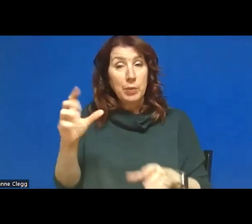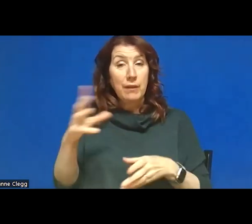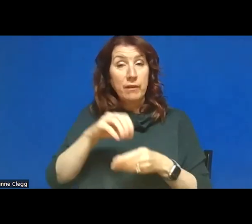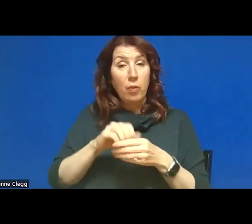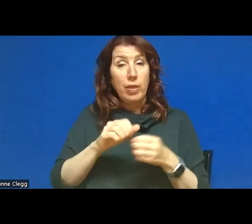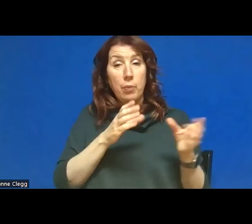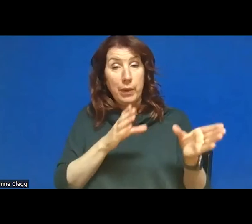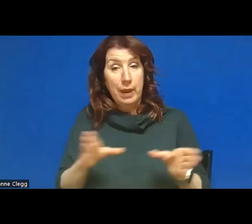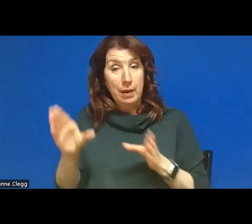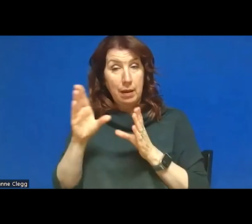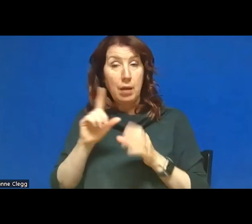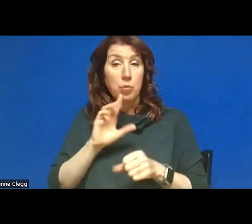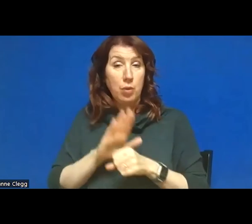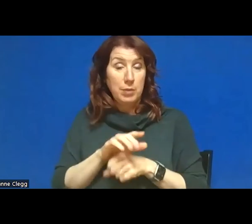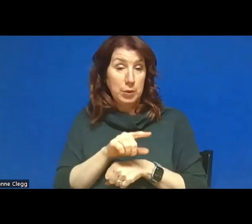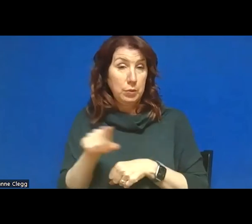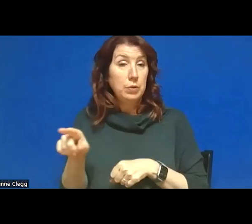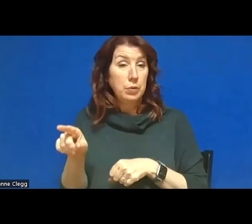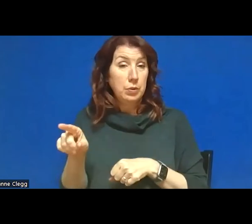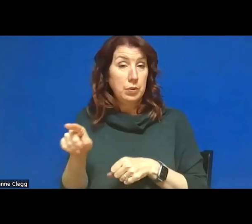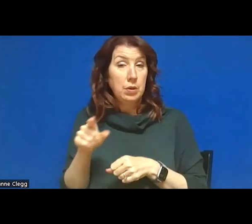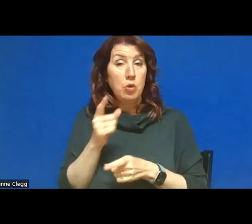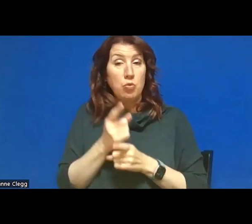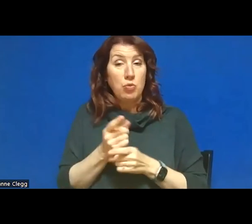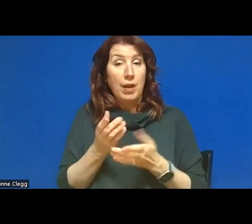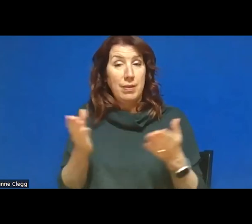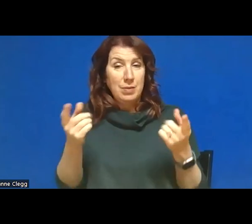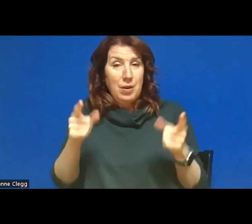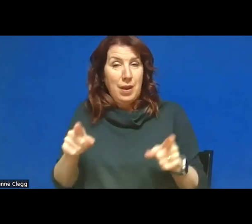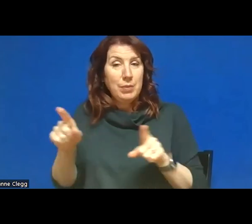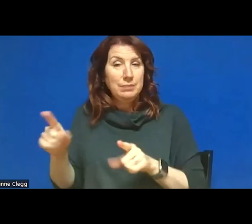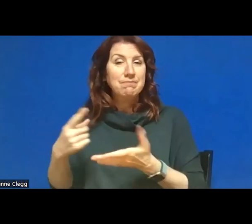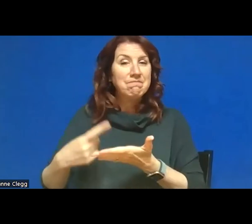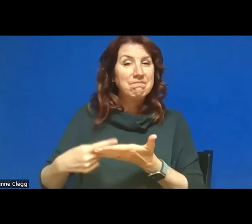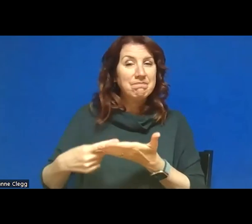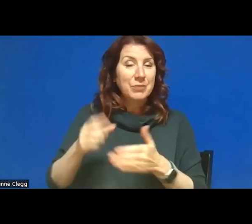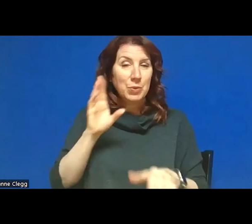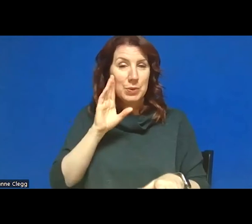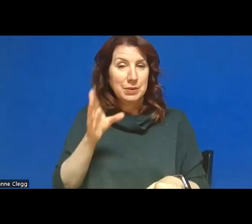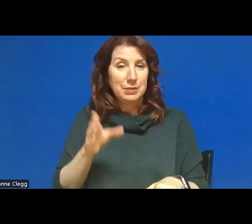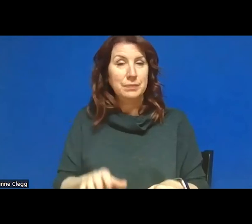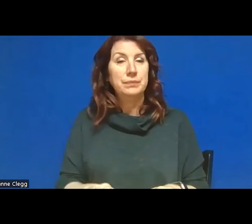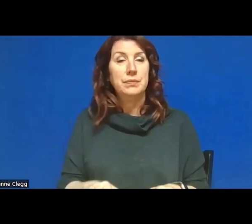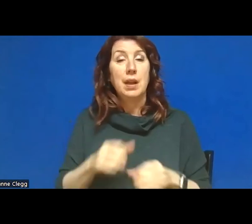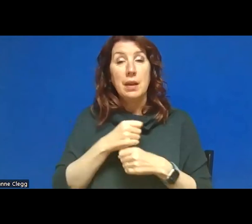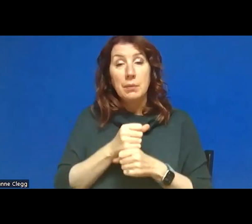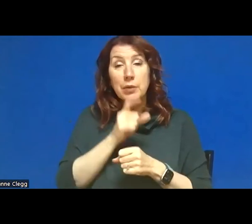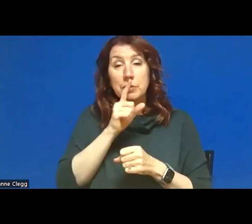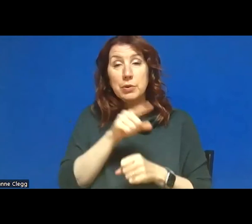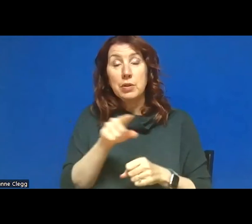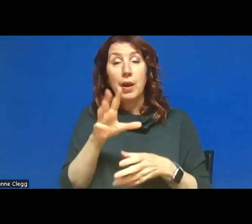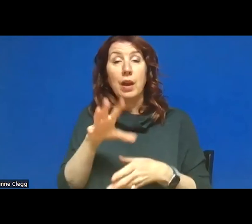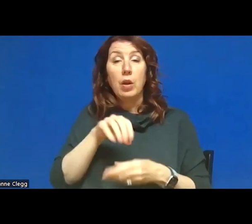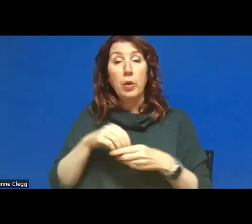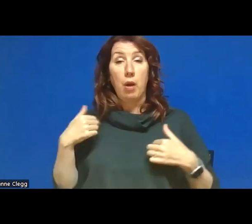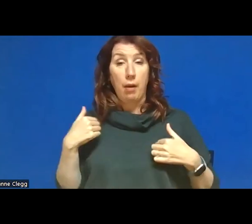guarantee you the right things will be thought about and discussed. making sure you include us at every